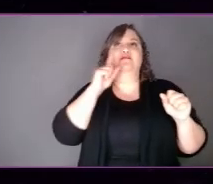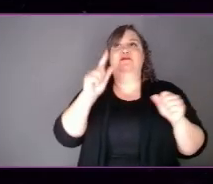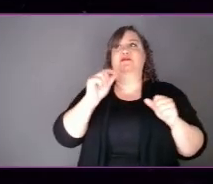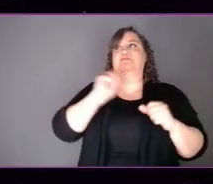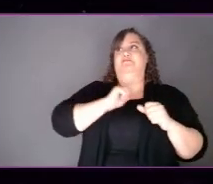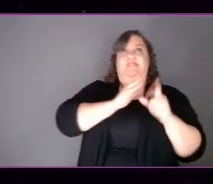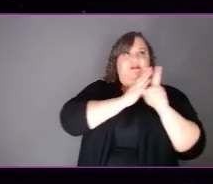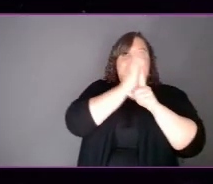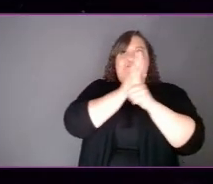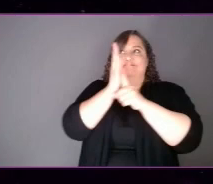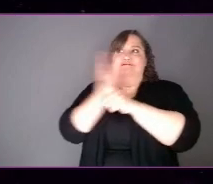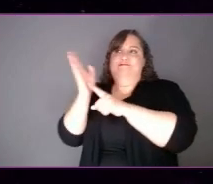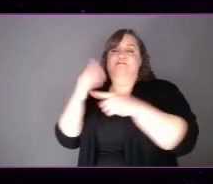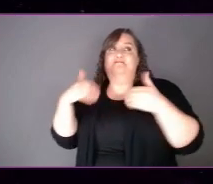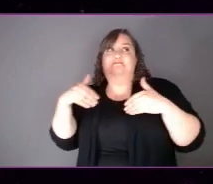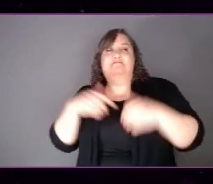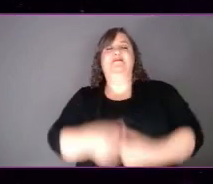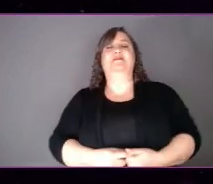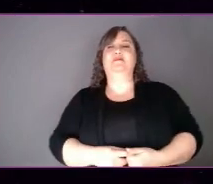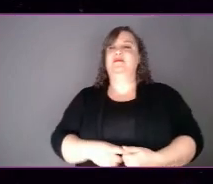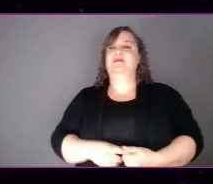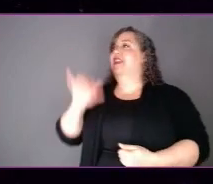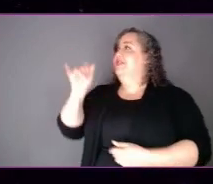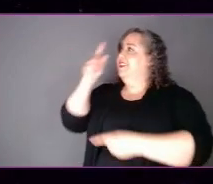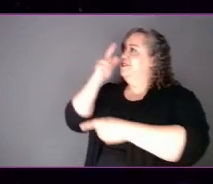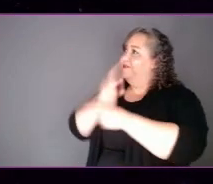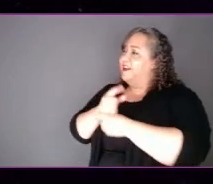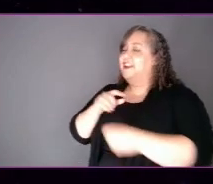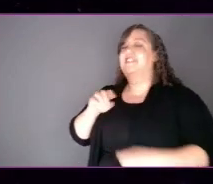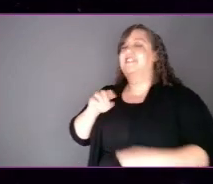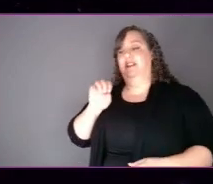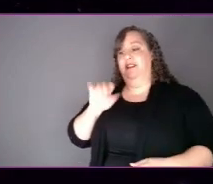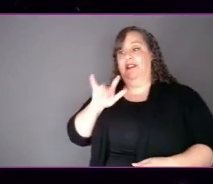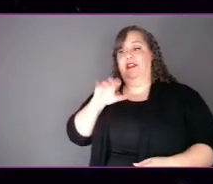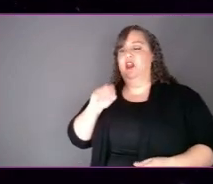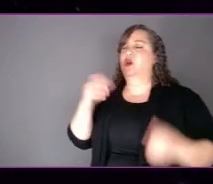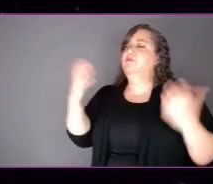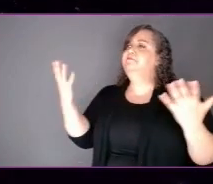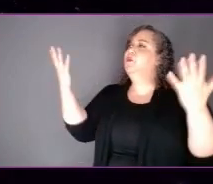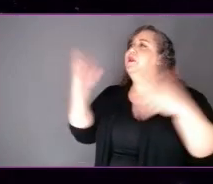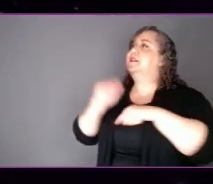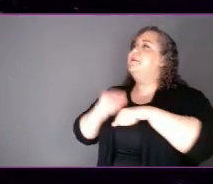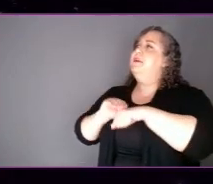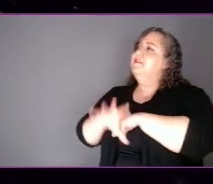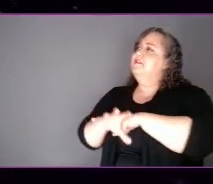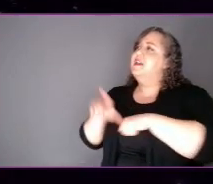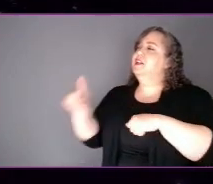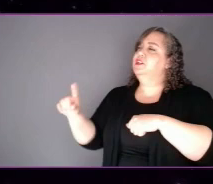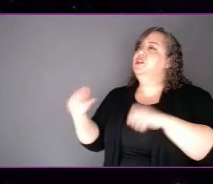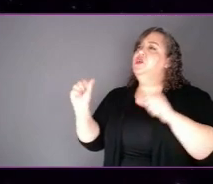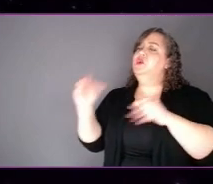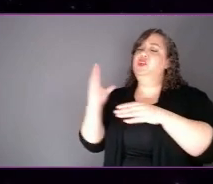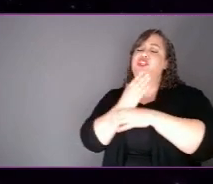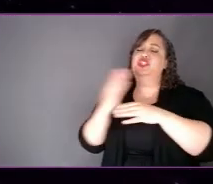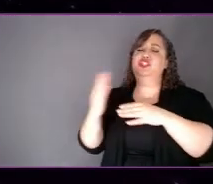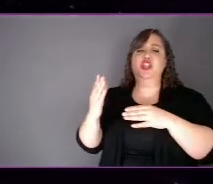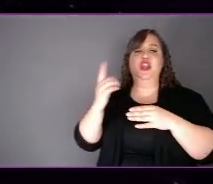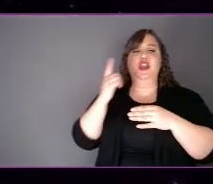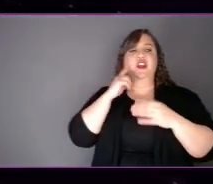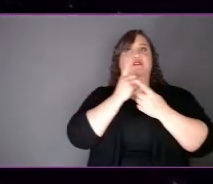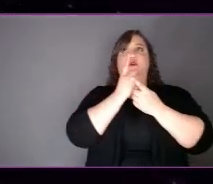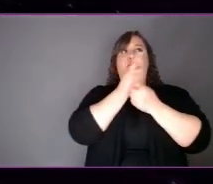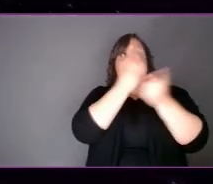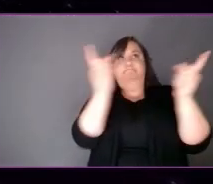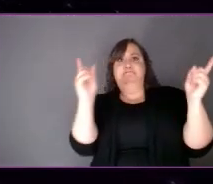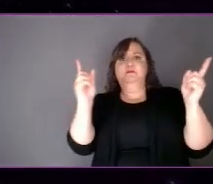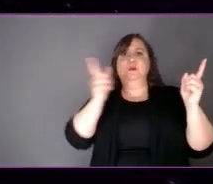That's right. And, you know, on along those lines, what's some advice that you guys can share to those that want to be NASA